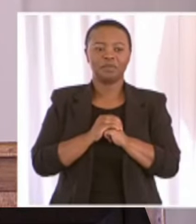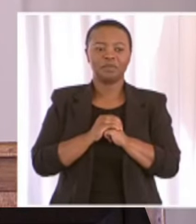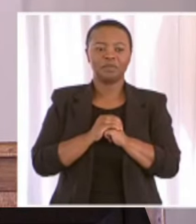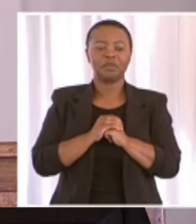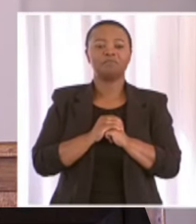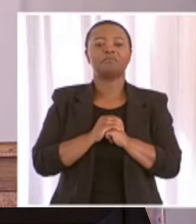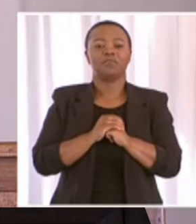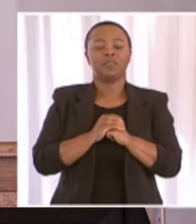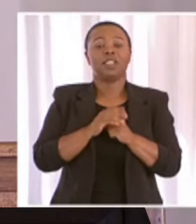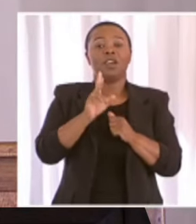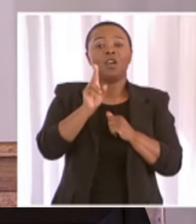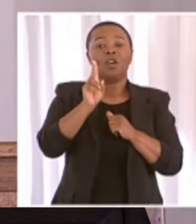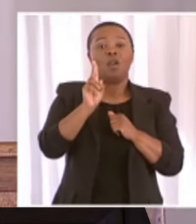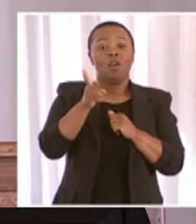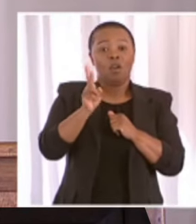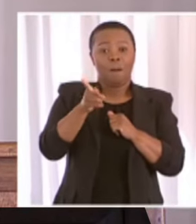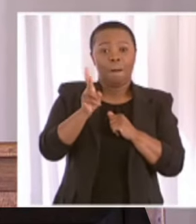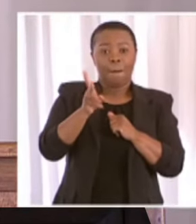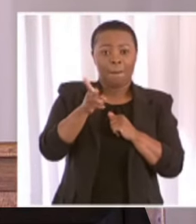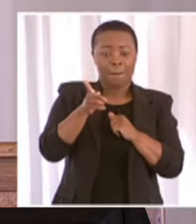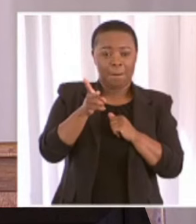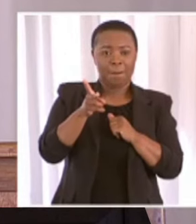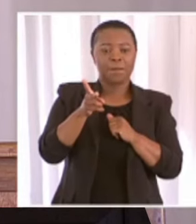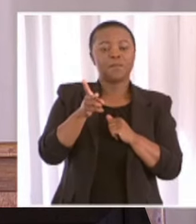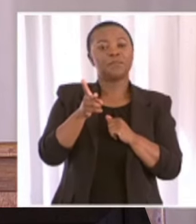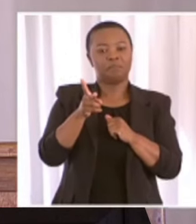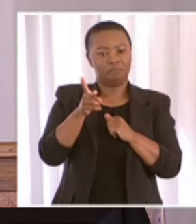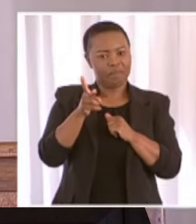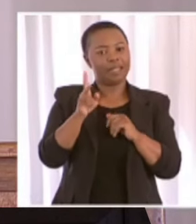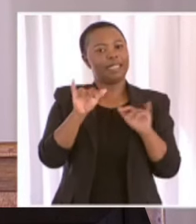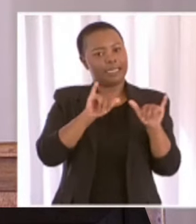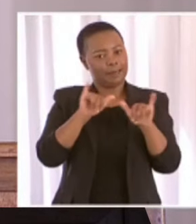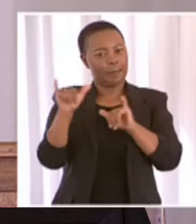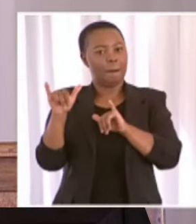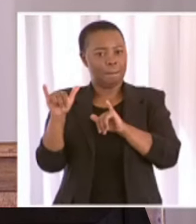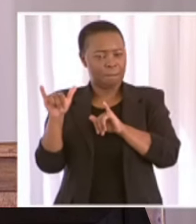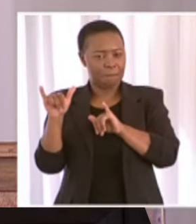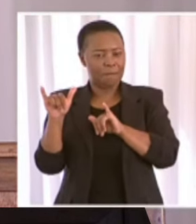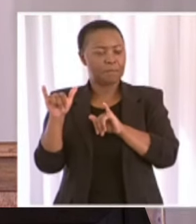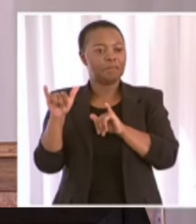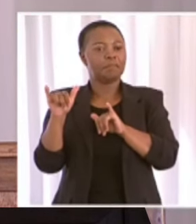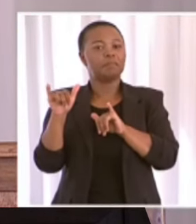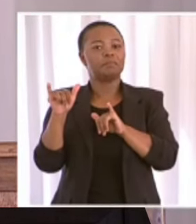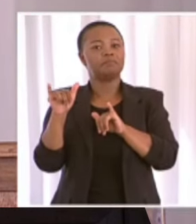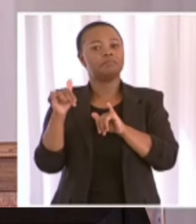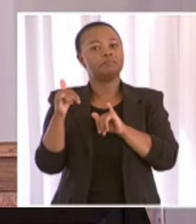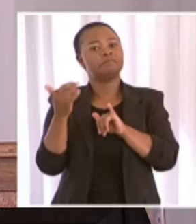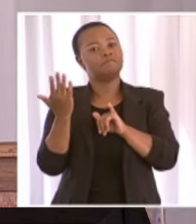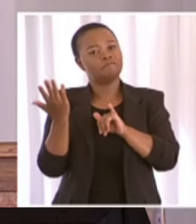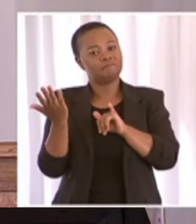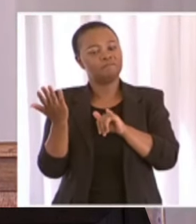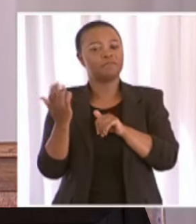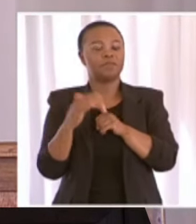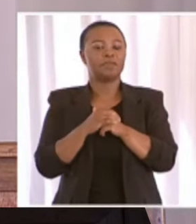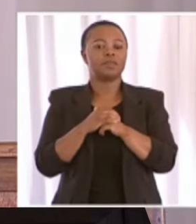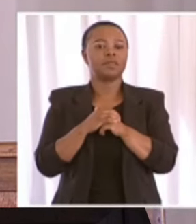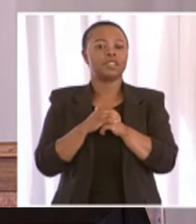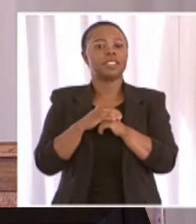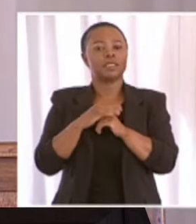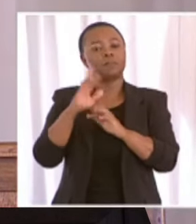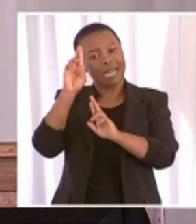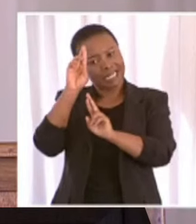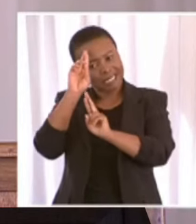Let me also, in the same way, extend my